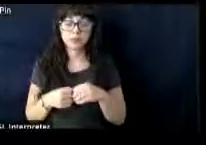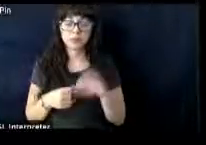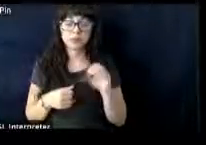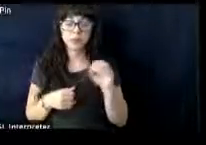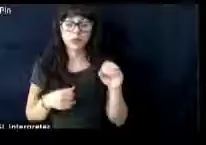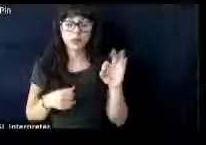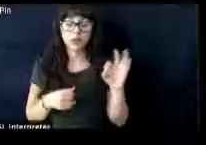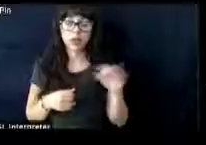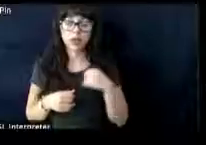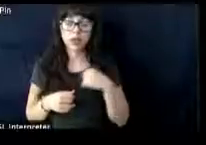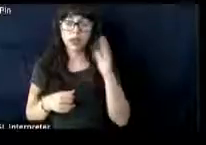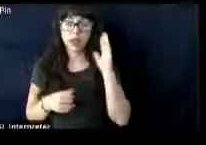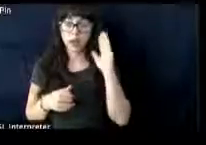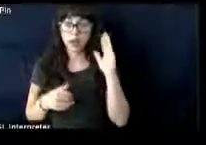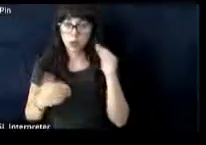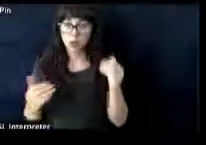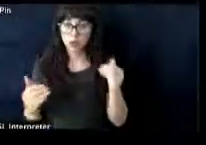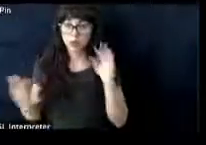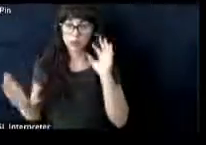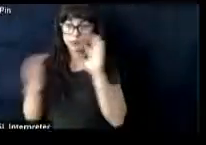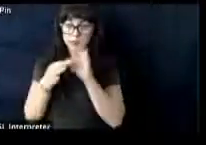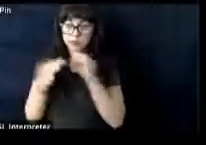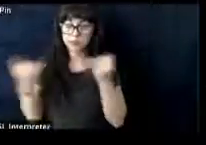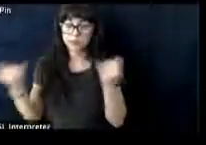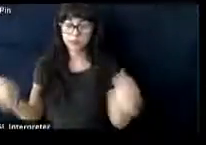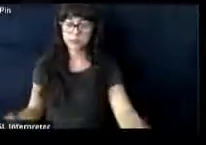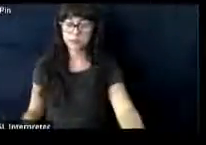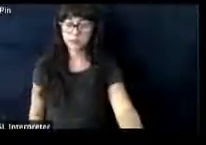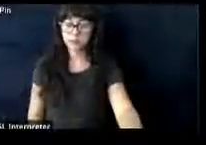009, I will be promoting you now.